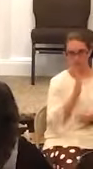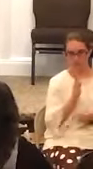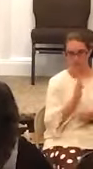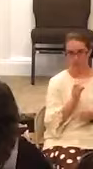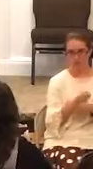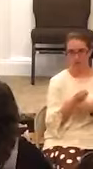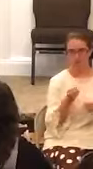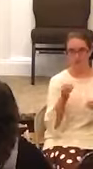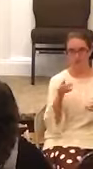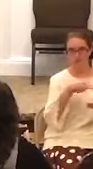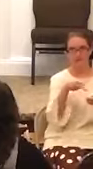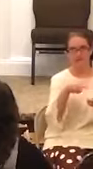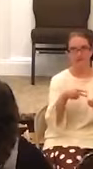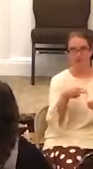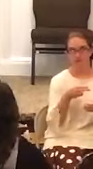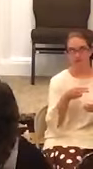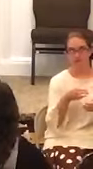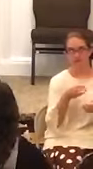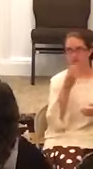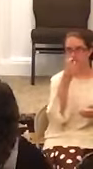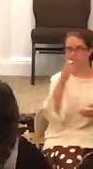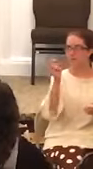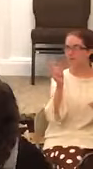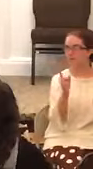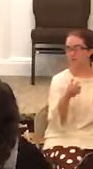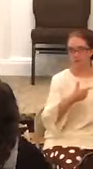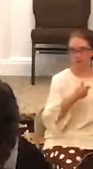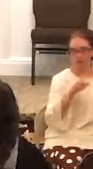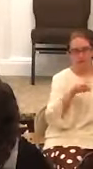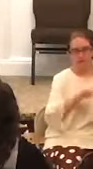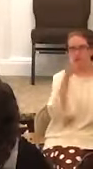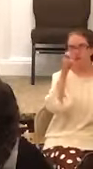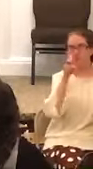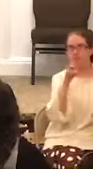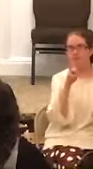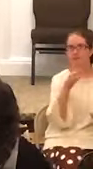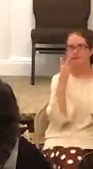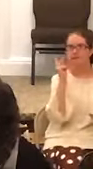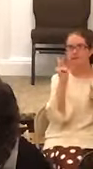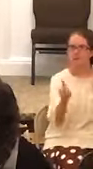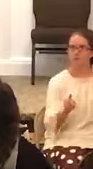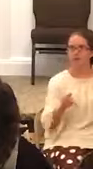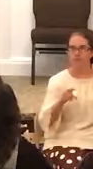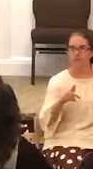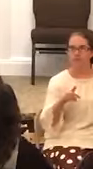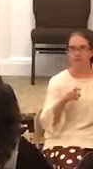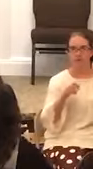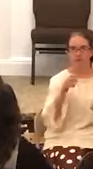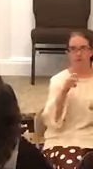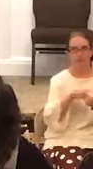will make you dance. It'll make you shout. It'll make you run. It'll make you jump. Amen. I've seen people run across the backs